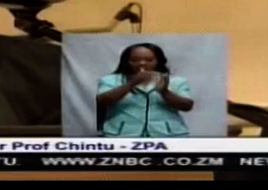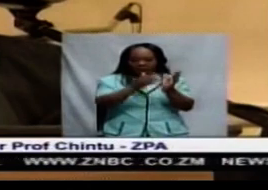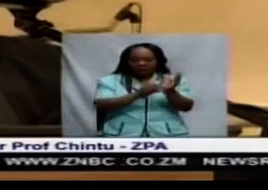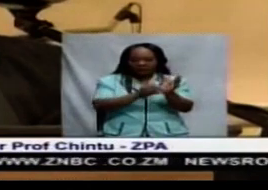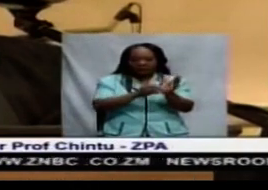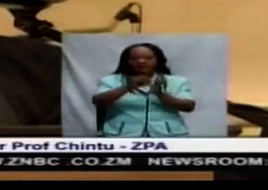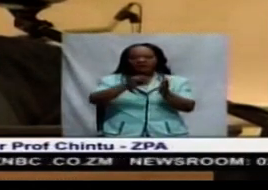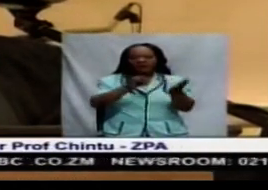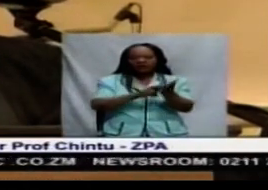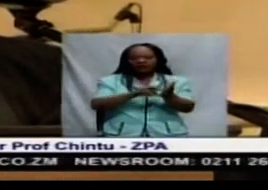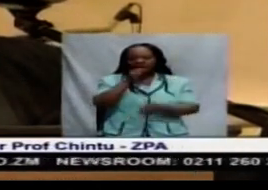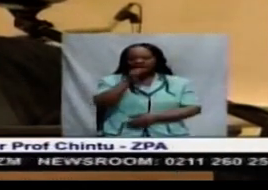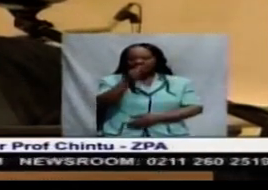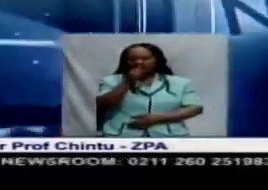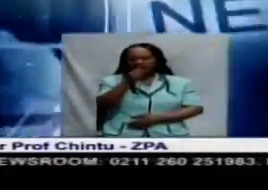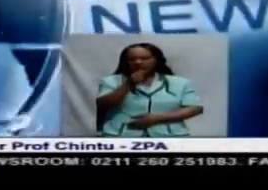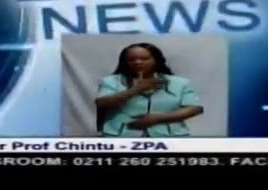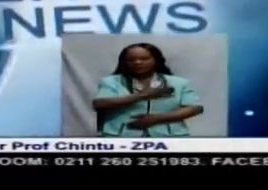of the media.